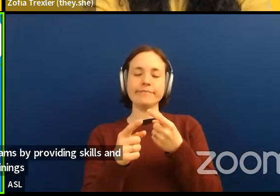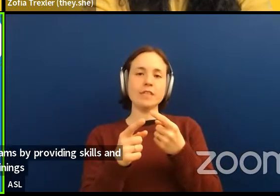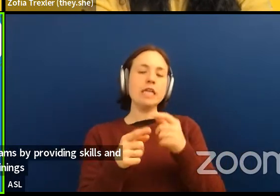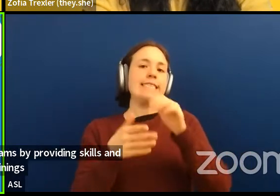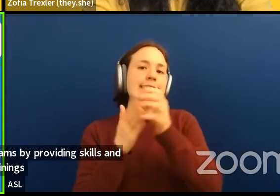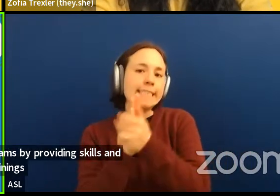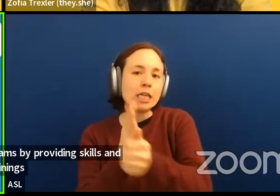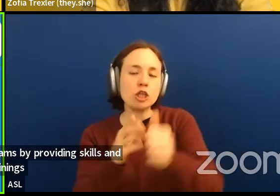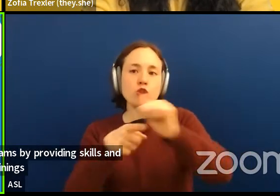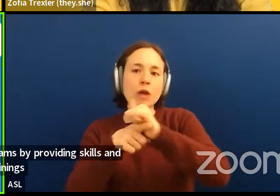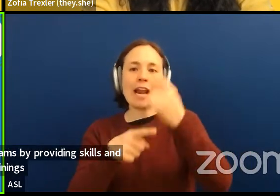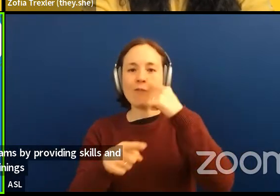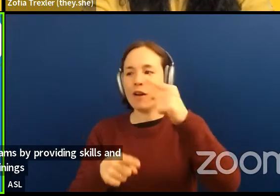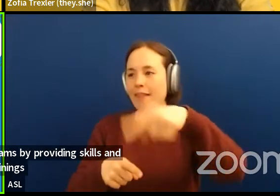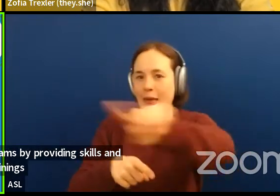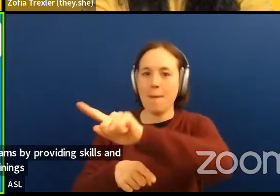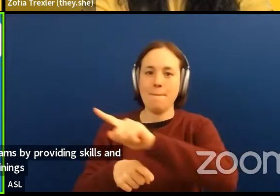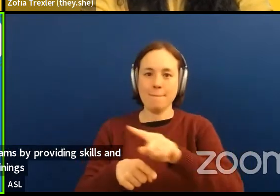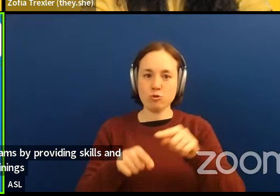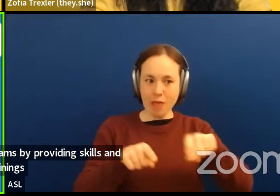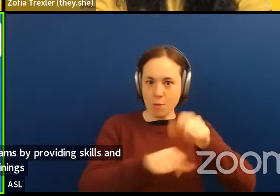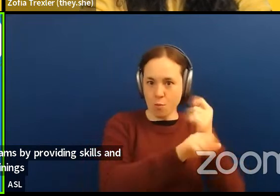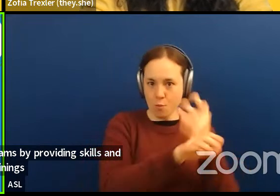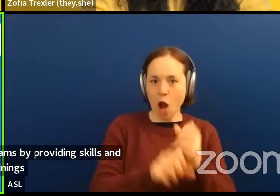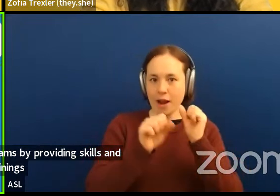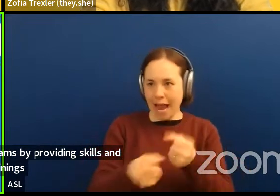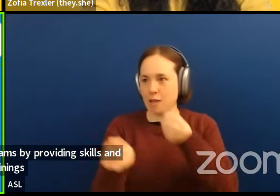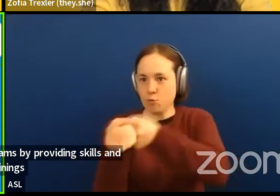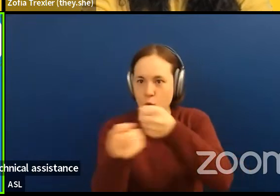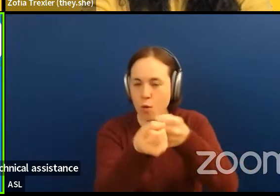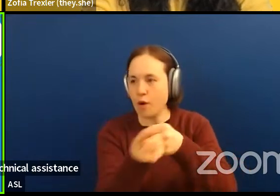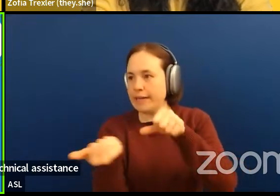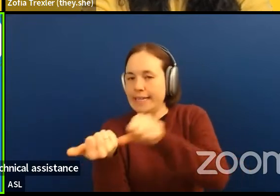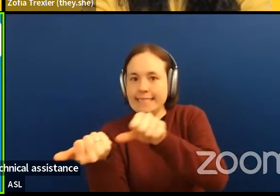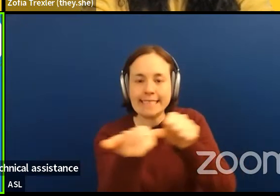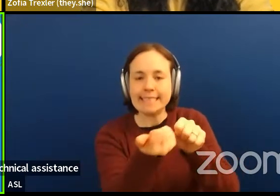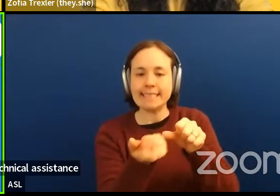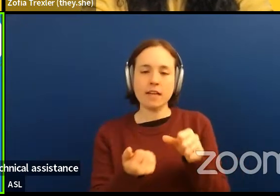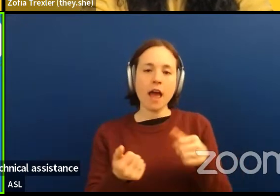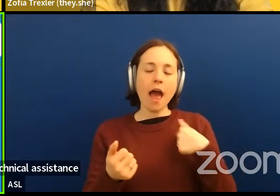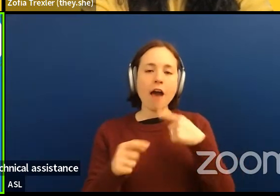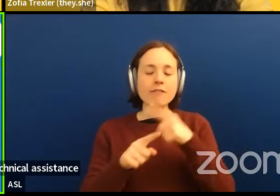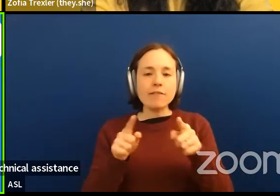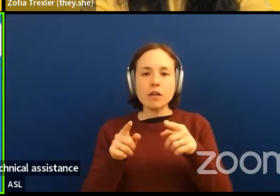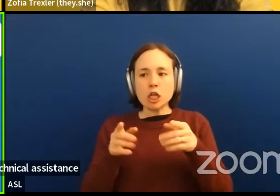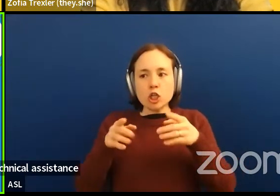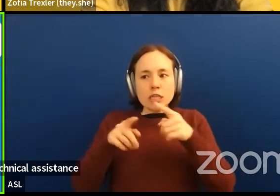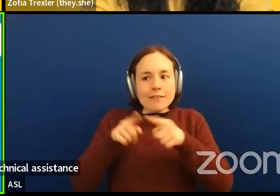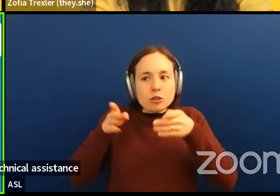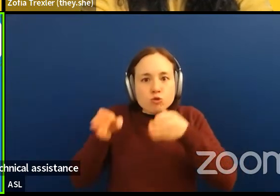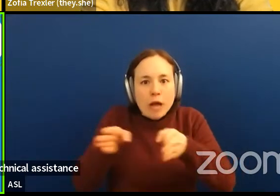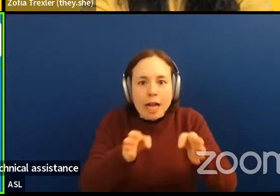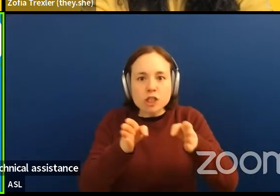information, technical assistance, strategy planning,